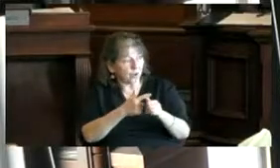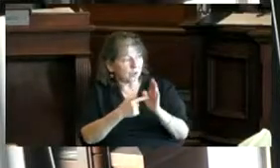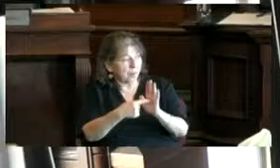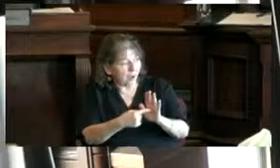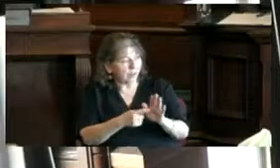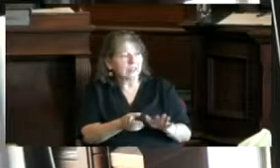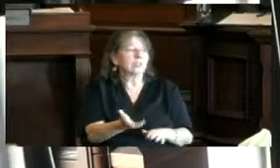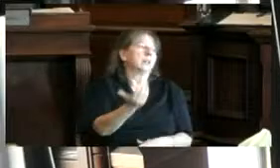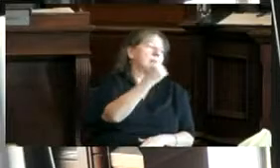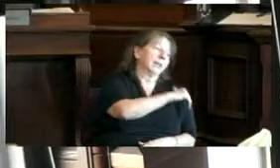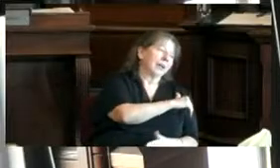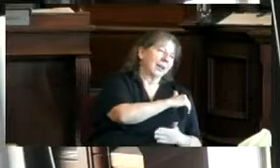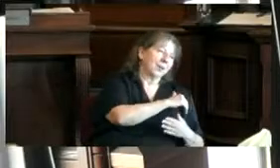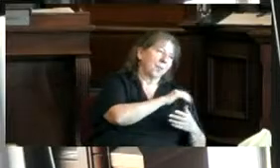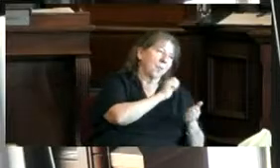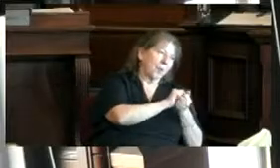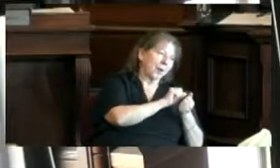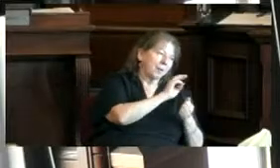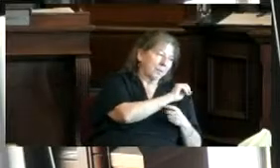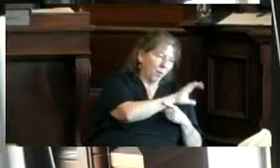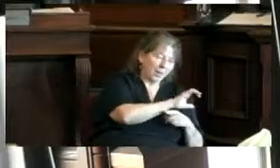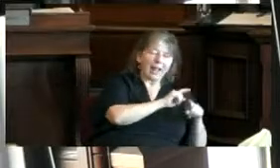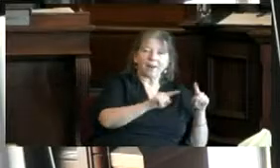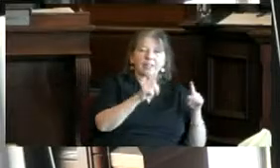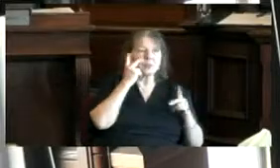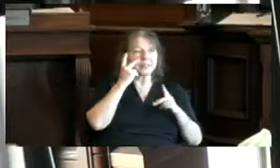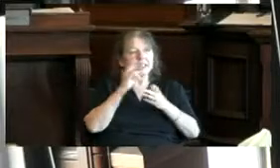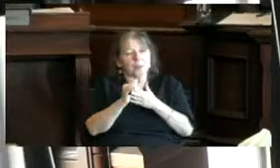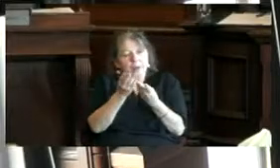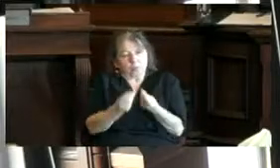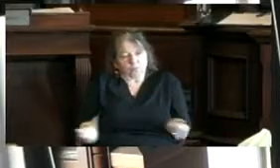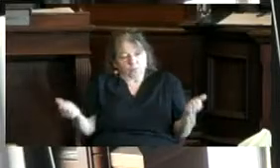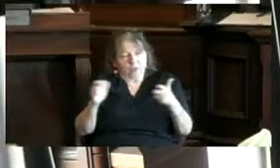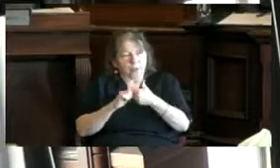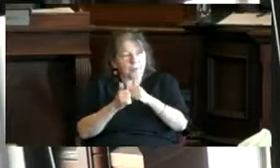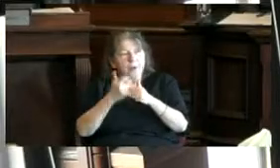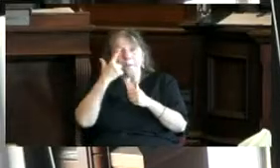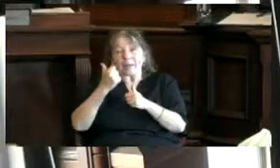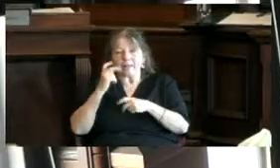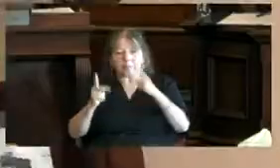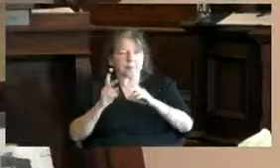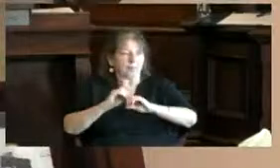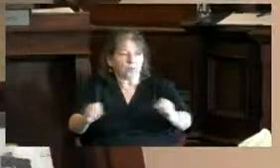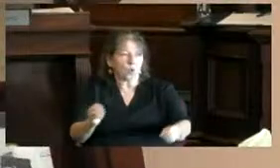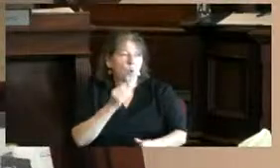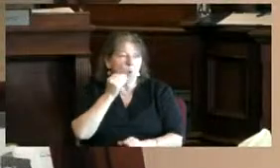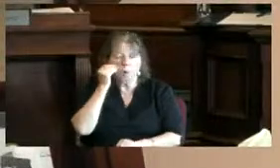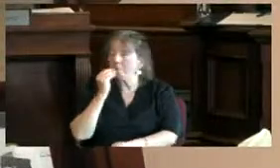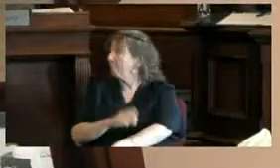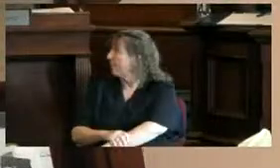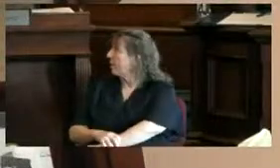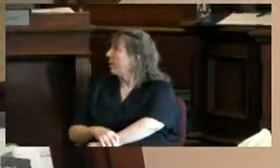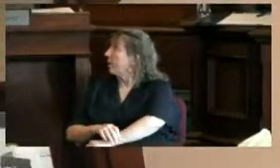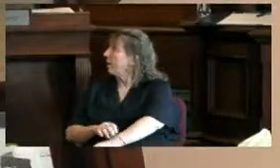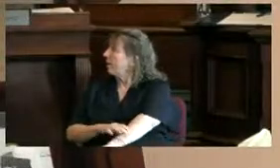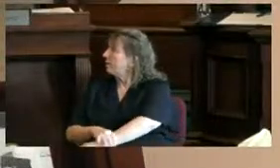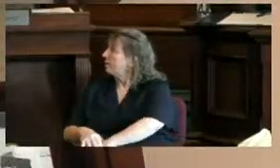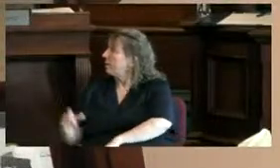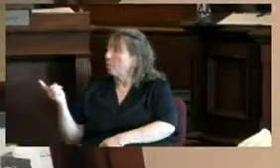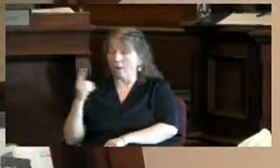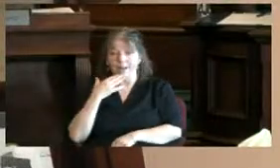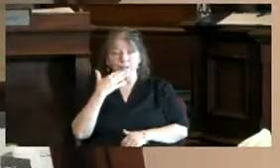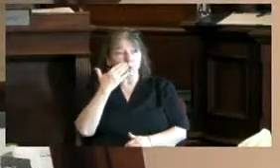solve a lot of the other issues that are residual, that are a result from homelessness? Well, it's good to know that that's actively being done.